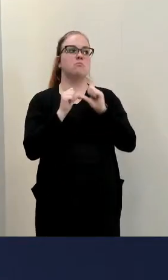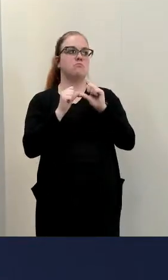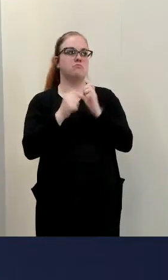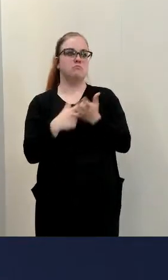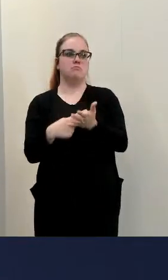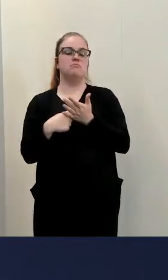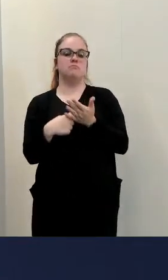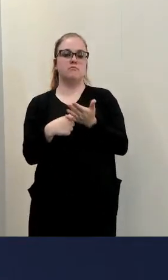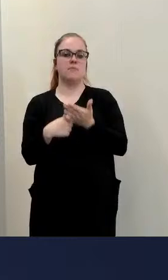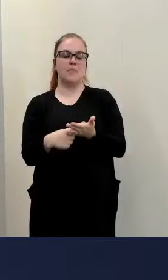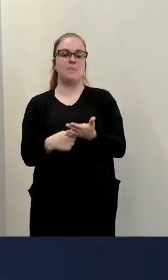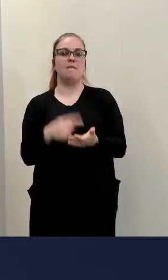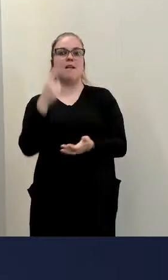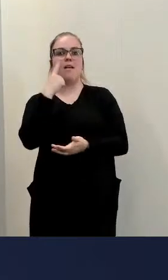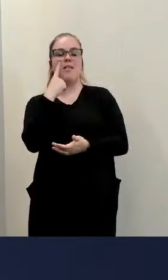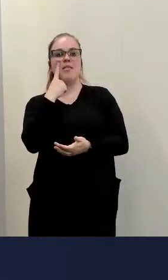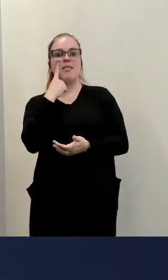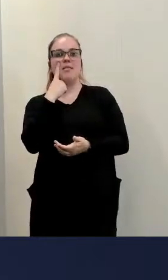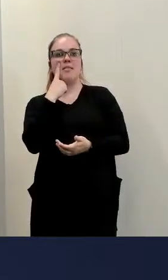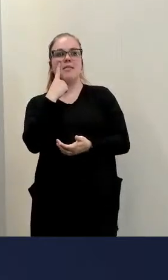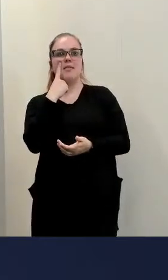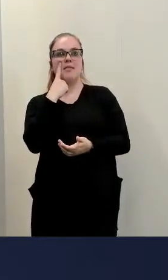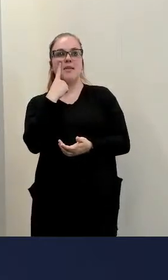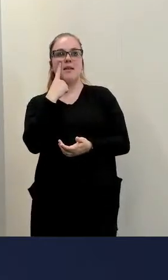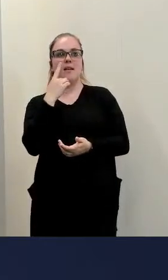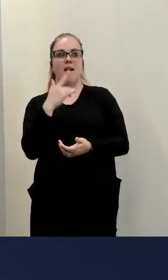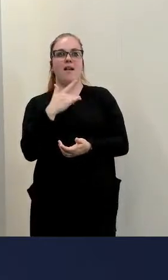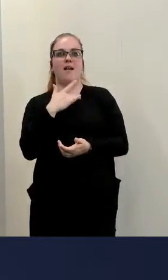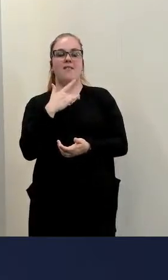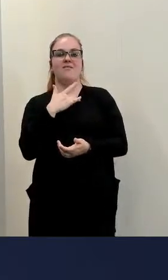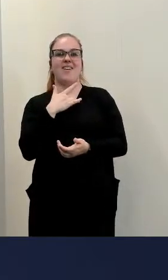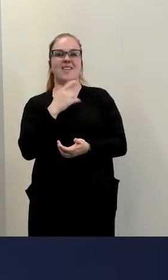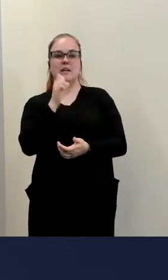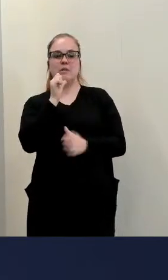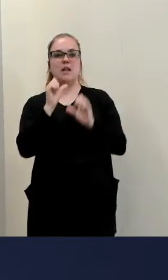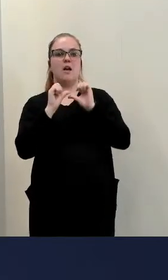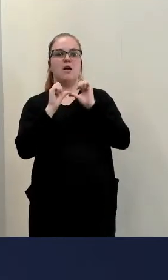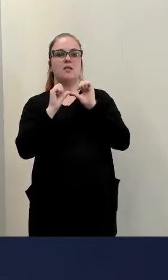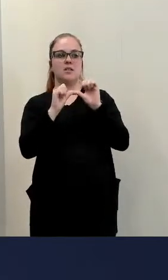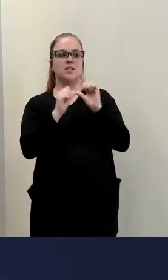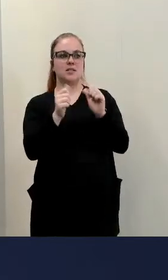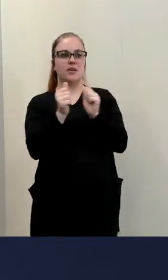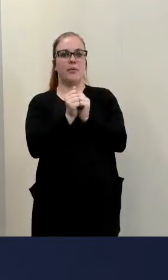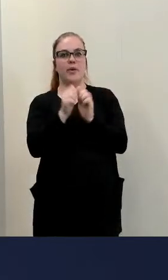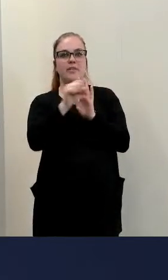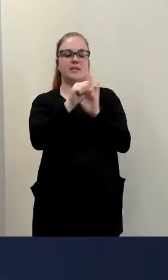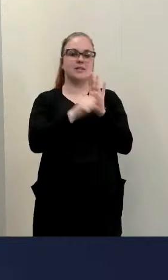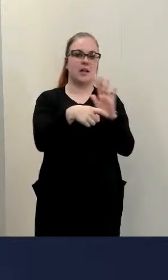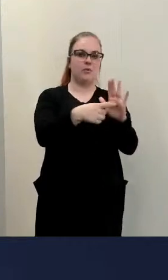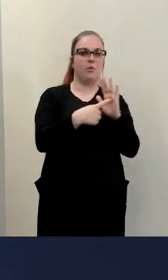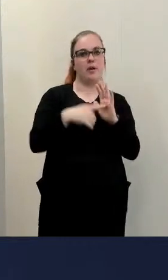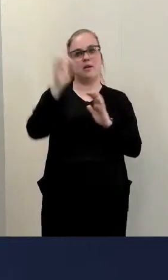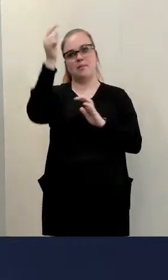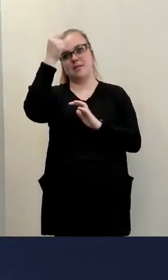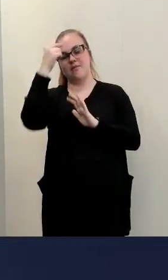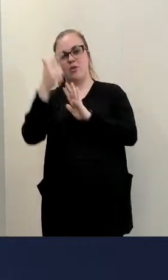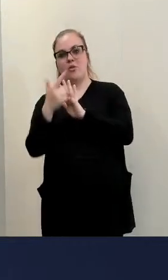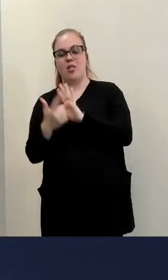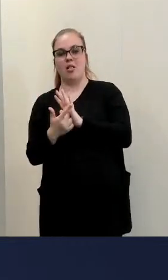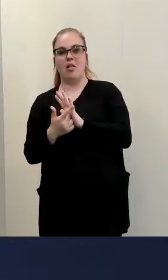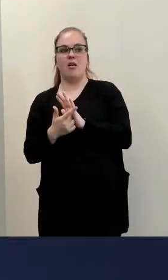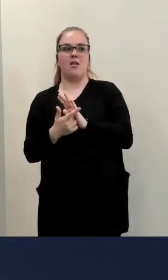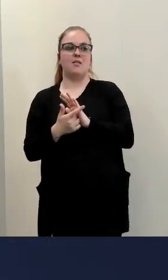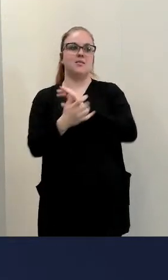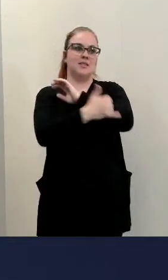discussions. I think it had a lot to do with what I felt were inconsistencies between what was federal law, state requirements, and what we would require in